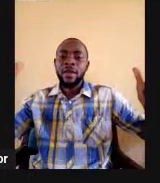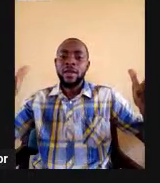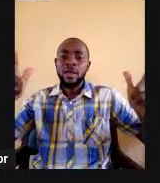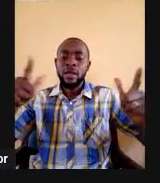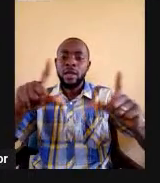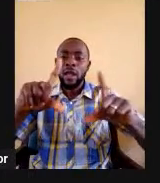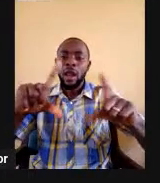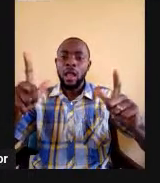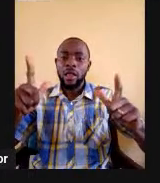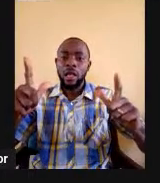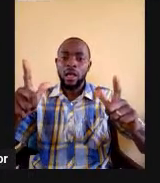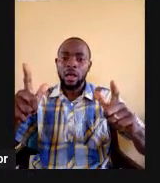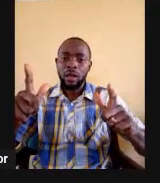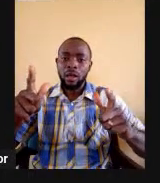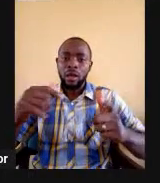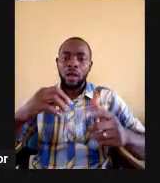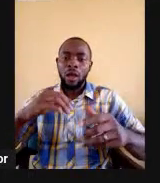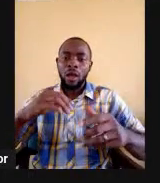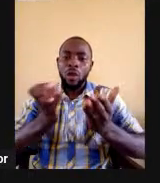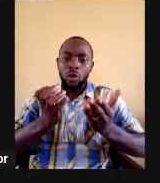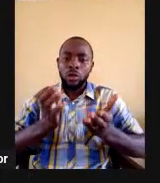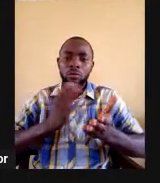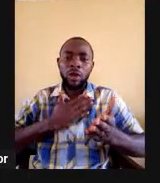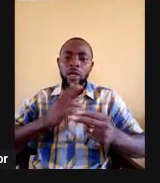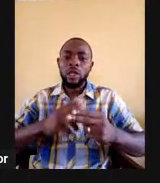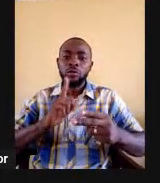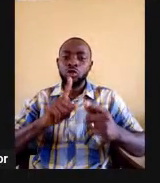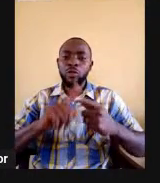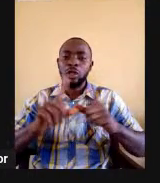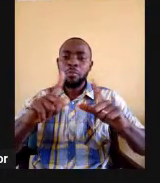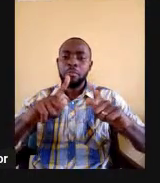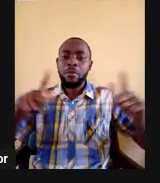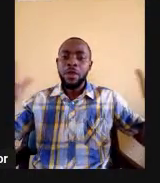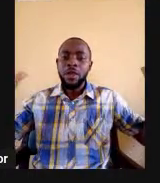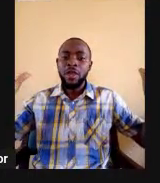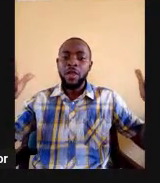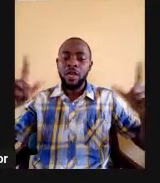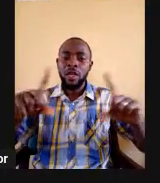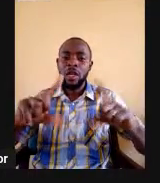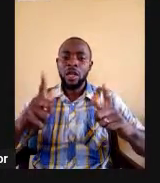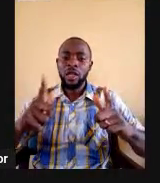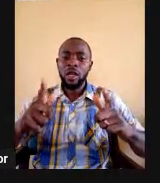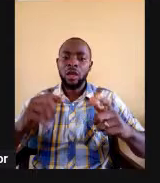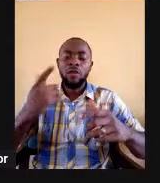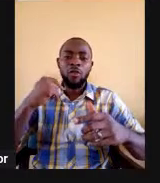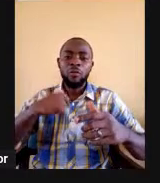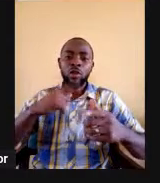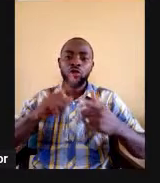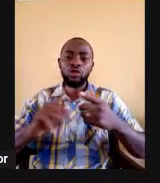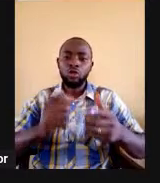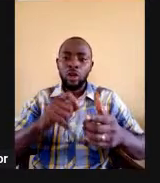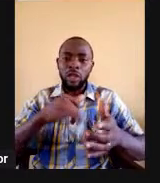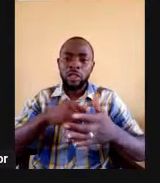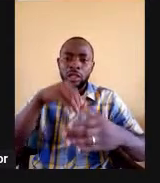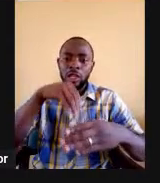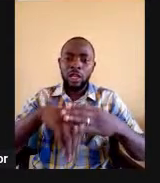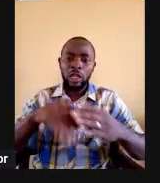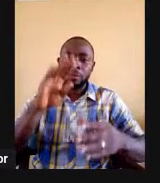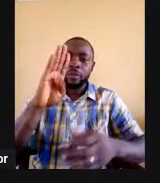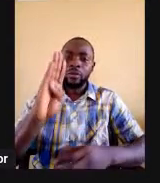the M to be in capital letter, for me to write it in binary code, I want to start with